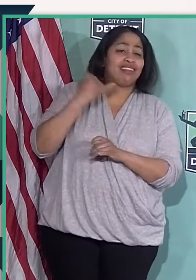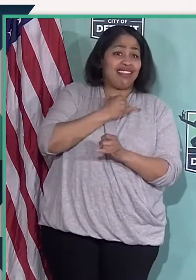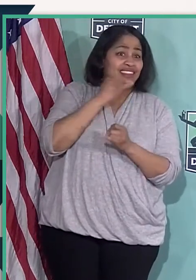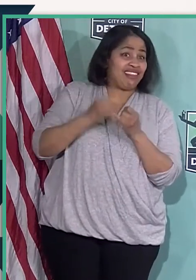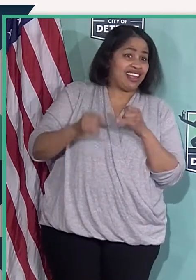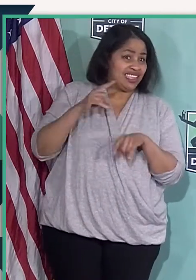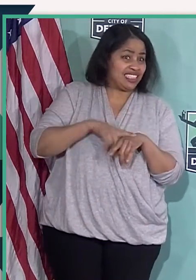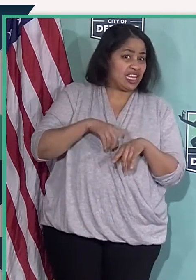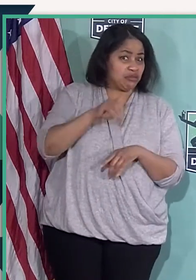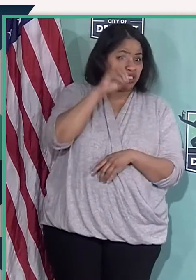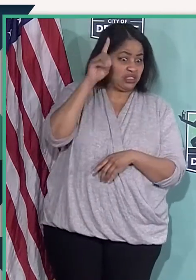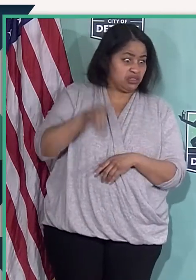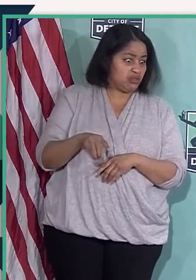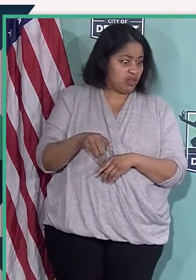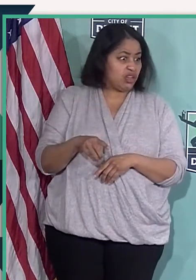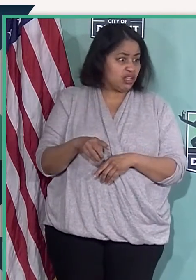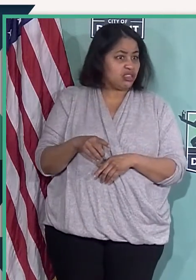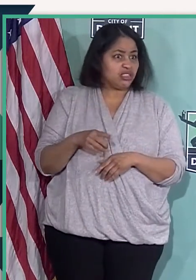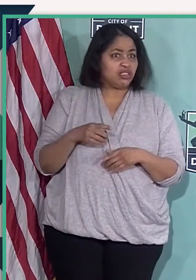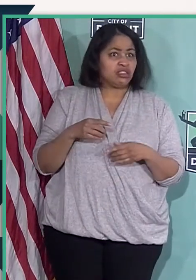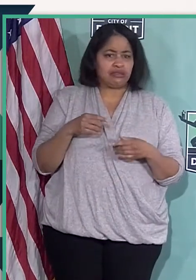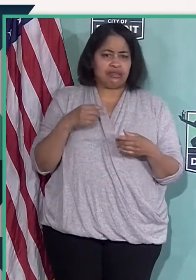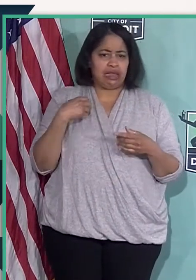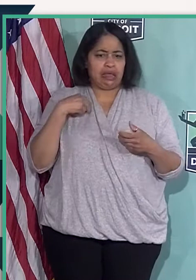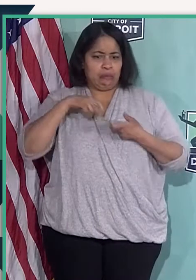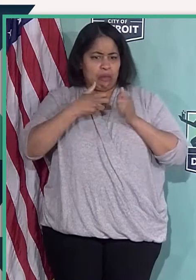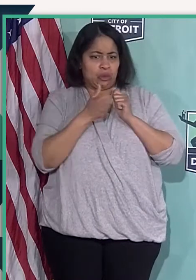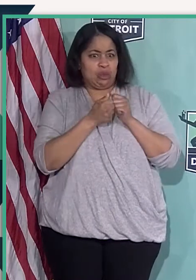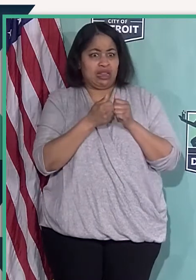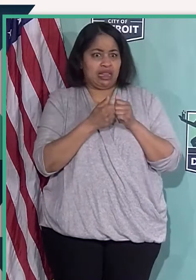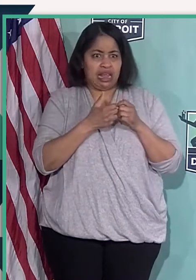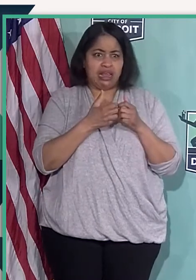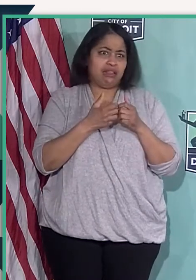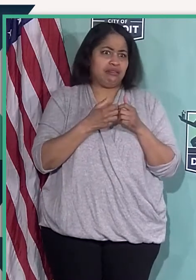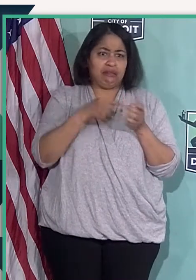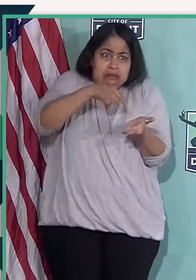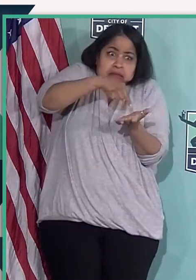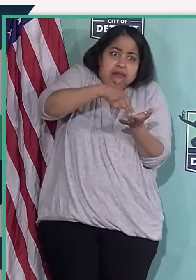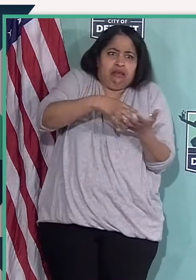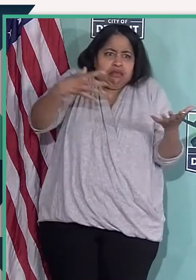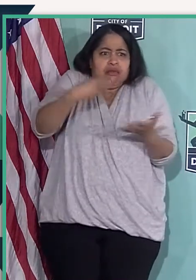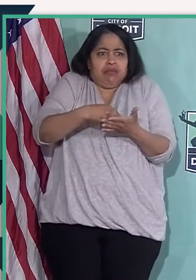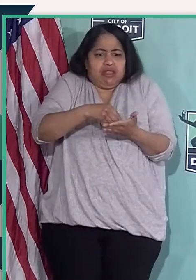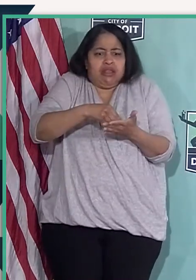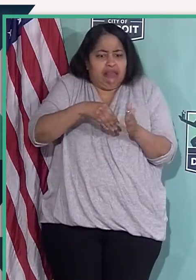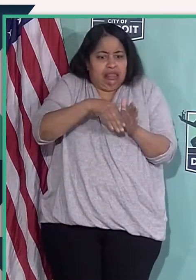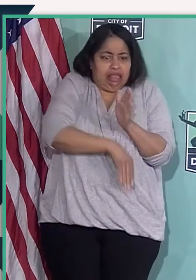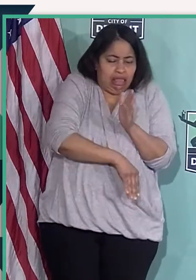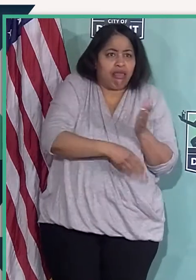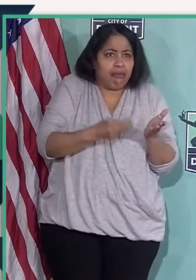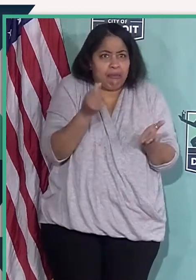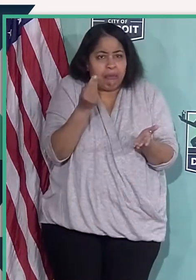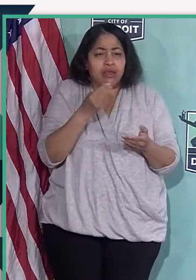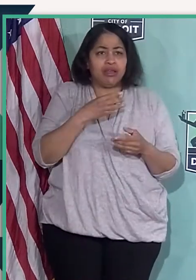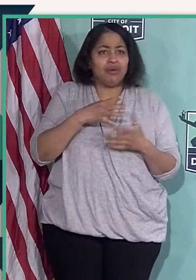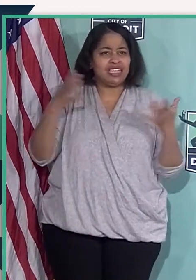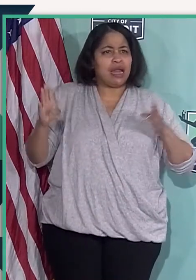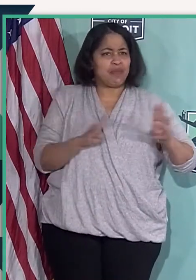time the city of Detroit was dealing with big deficits, there was a lot of behavior that was embarrassing,